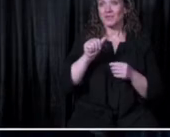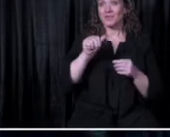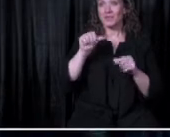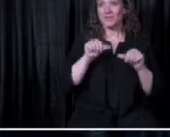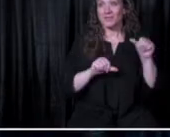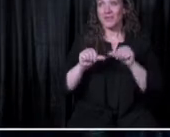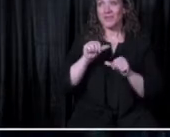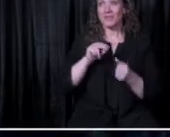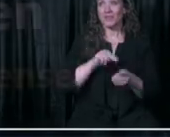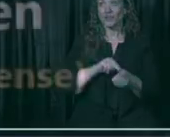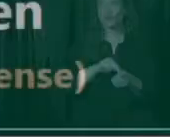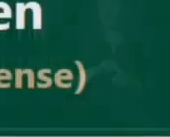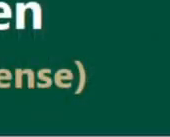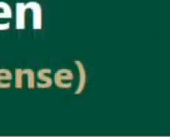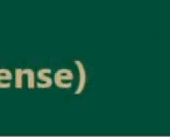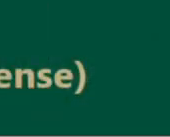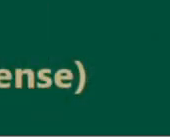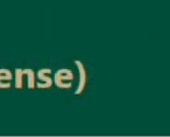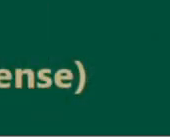Linnell Wren,